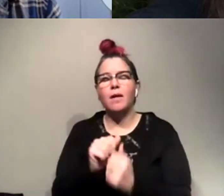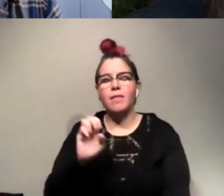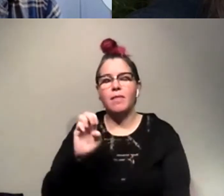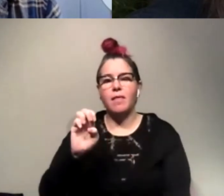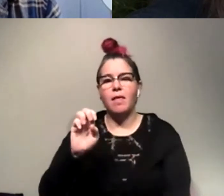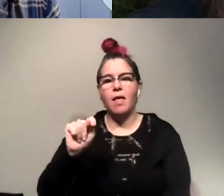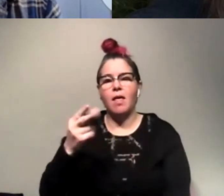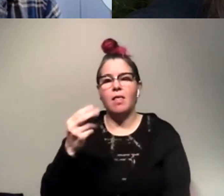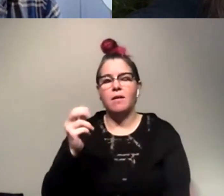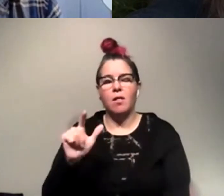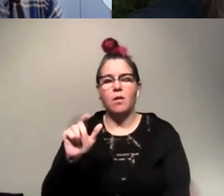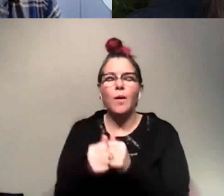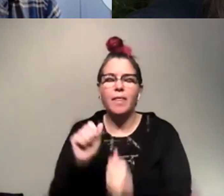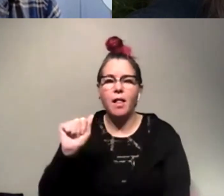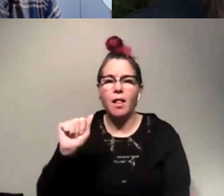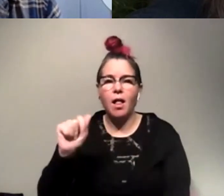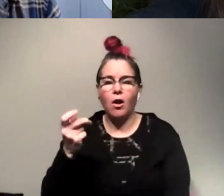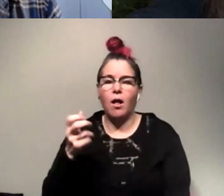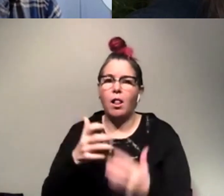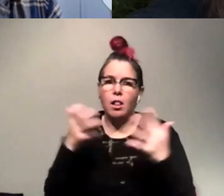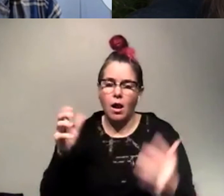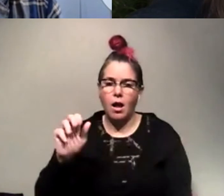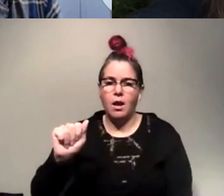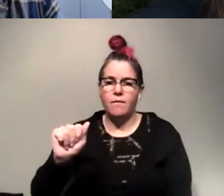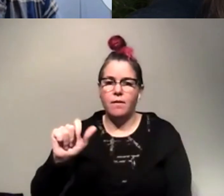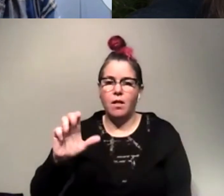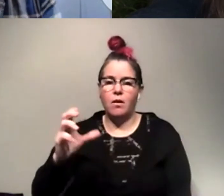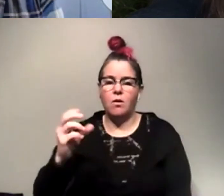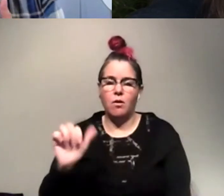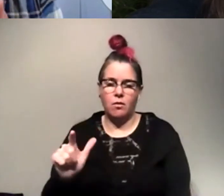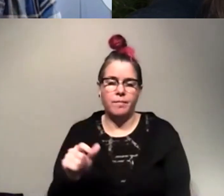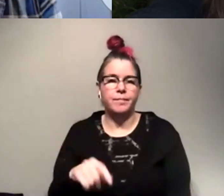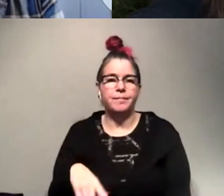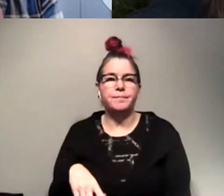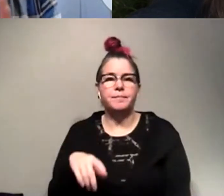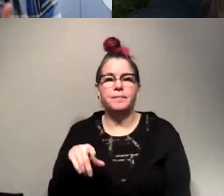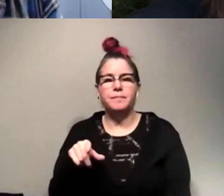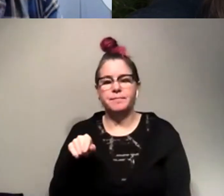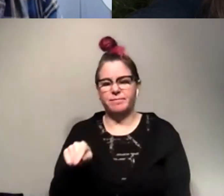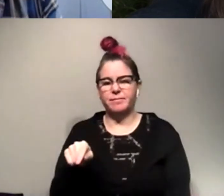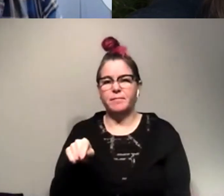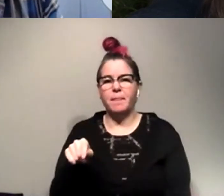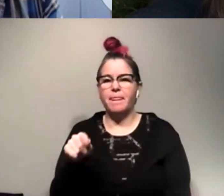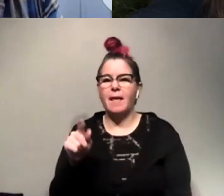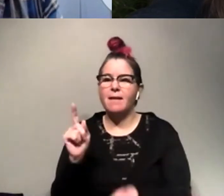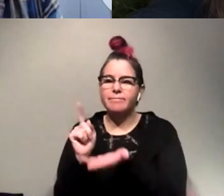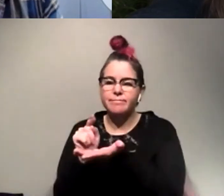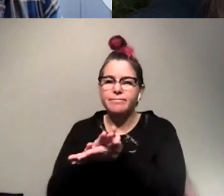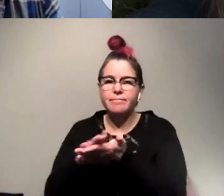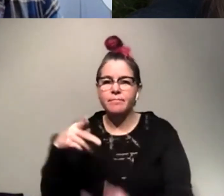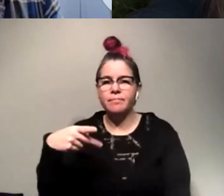alcohol, and with a lot of it. You know, this bacterium, this hand sanitizer, Purell,